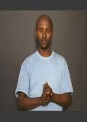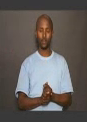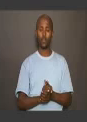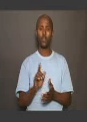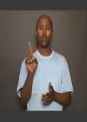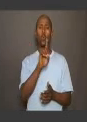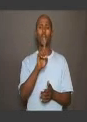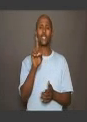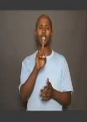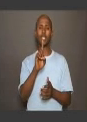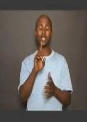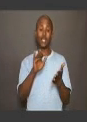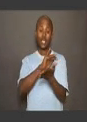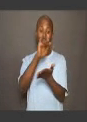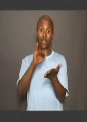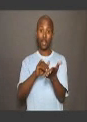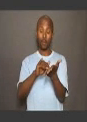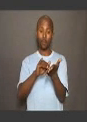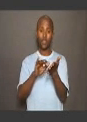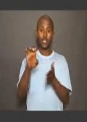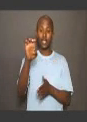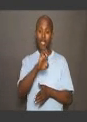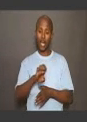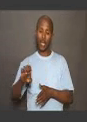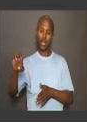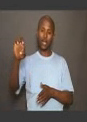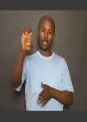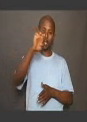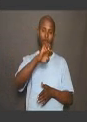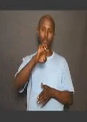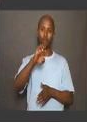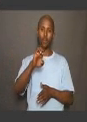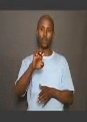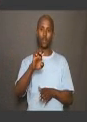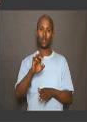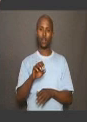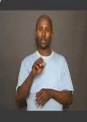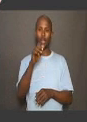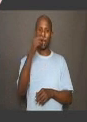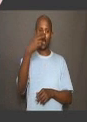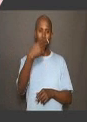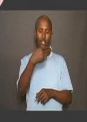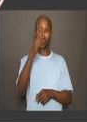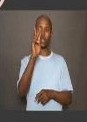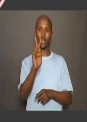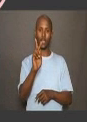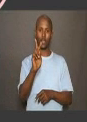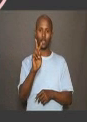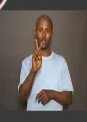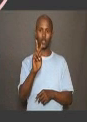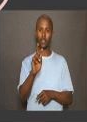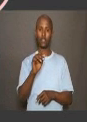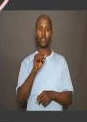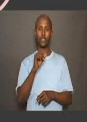What if the center of the ellipse is at HK and not the